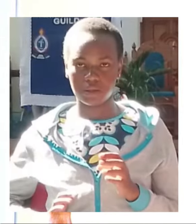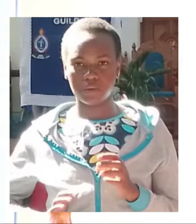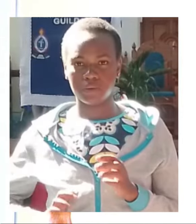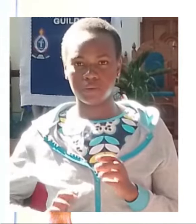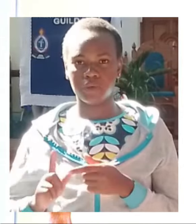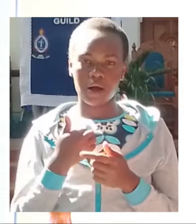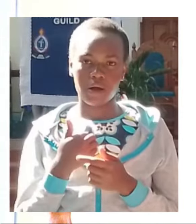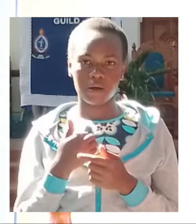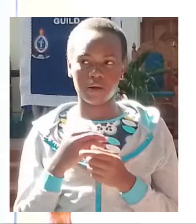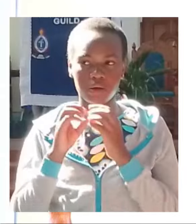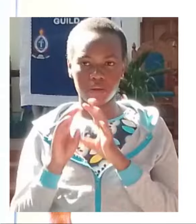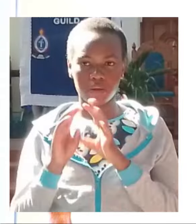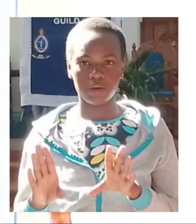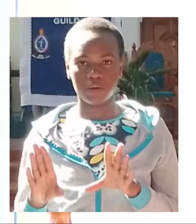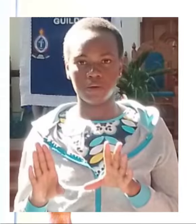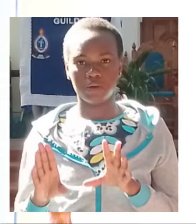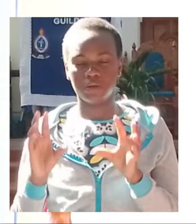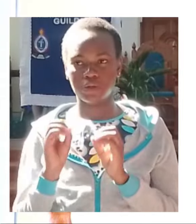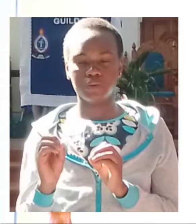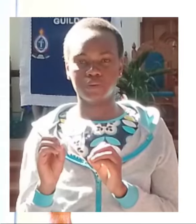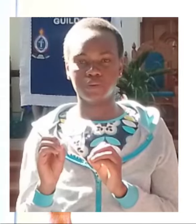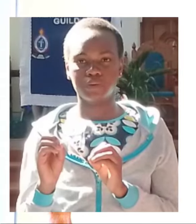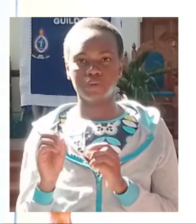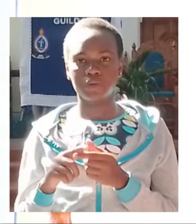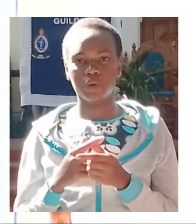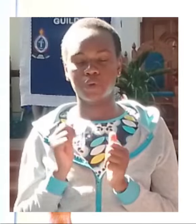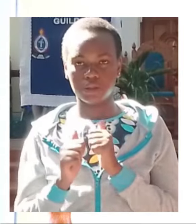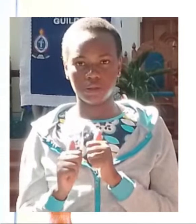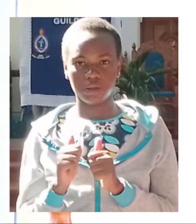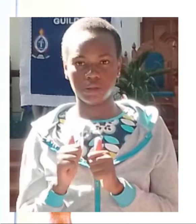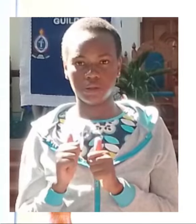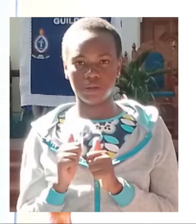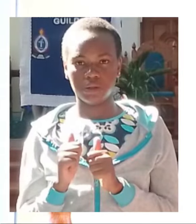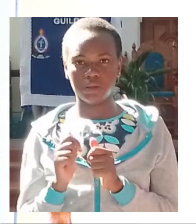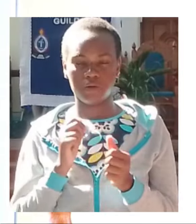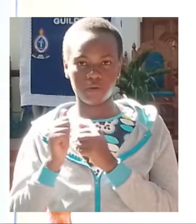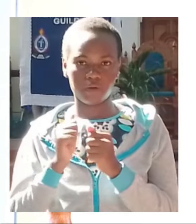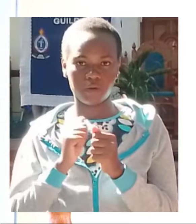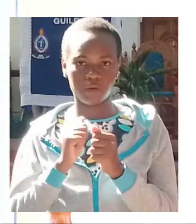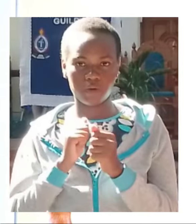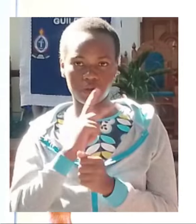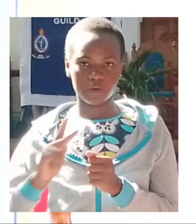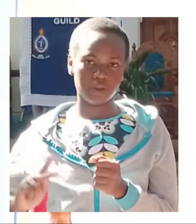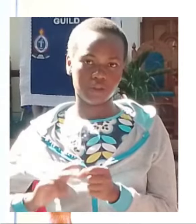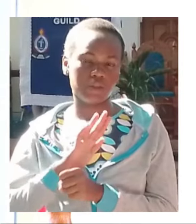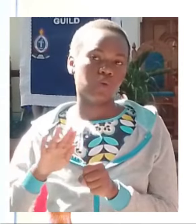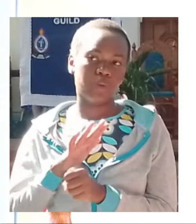have lost the zeal with which to fight for this kingdom.